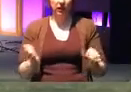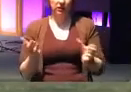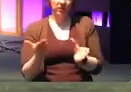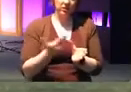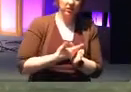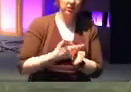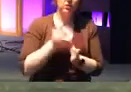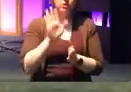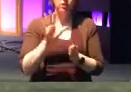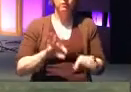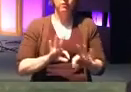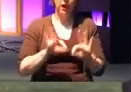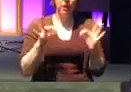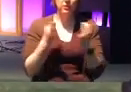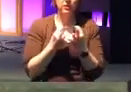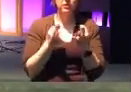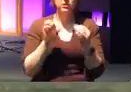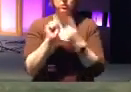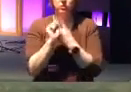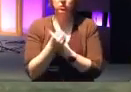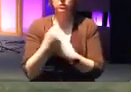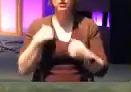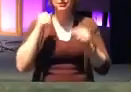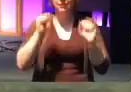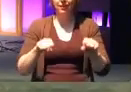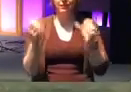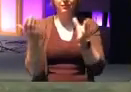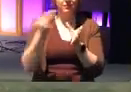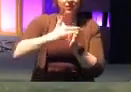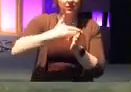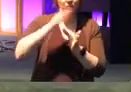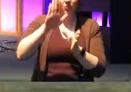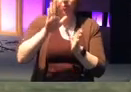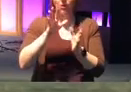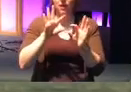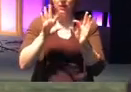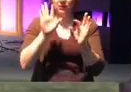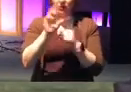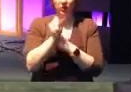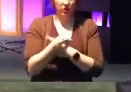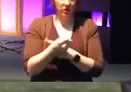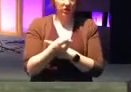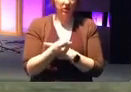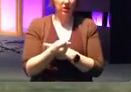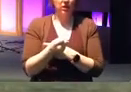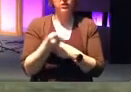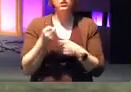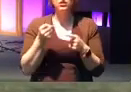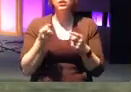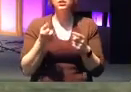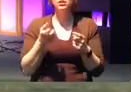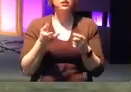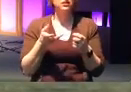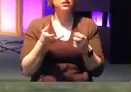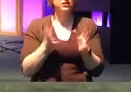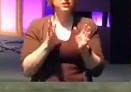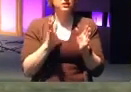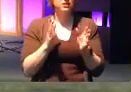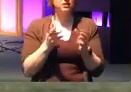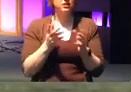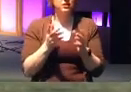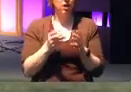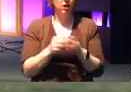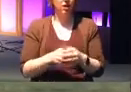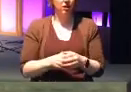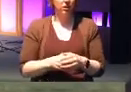your families, he can still intervene in your situations. And so let's just take a moment to